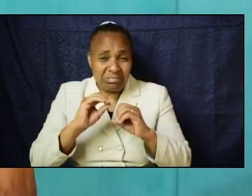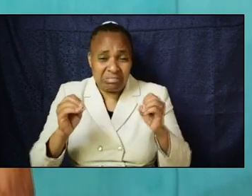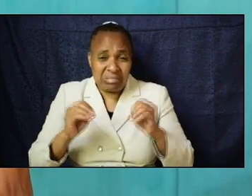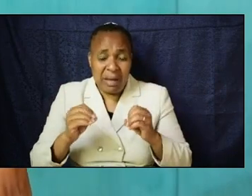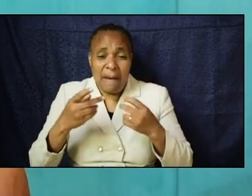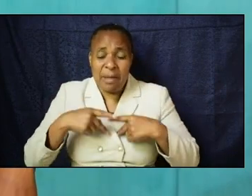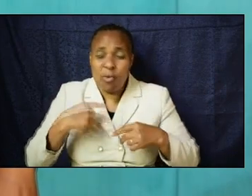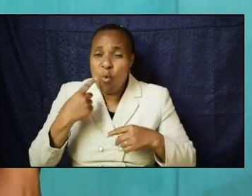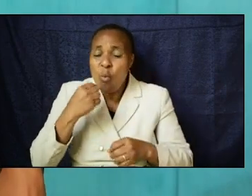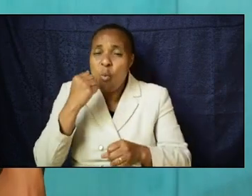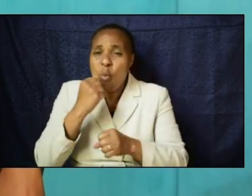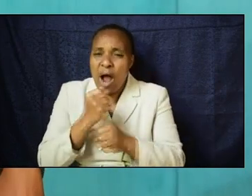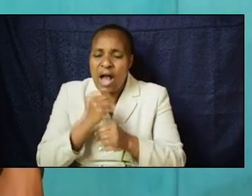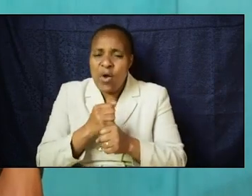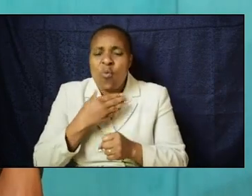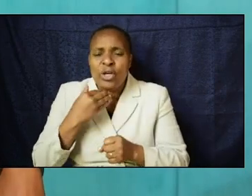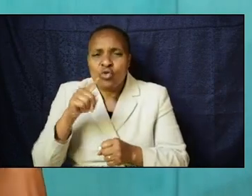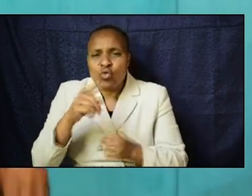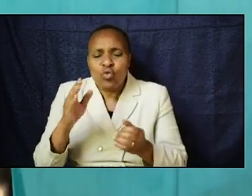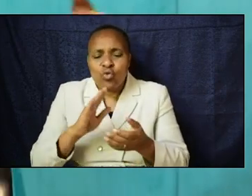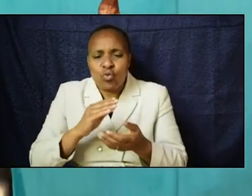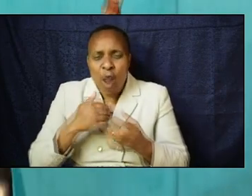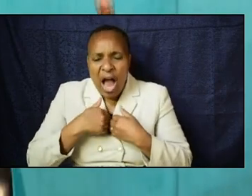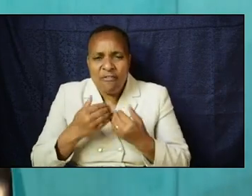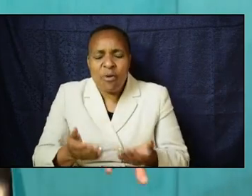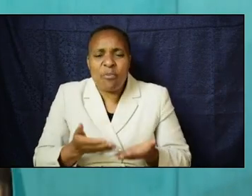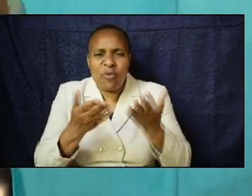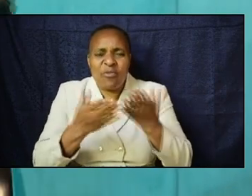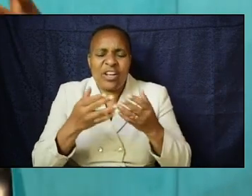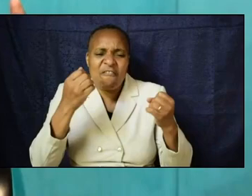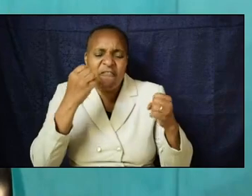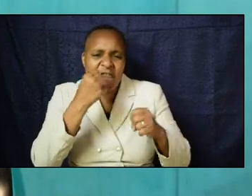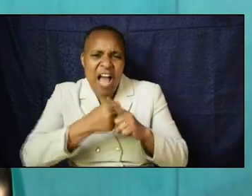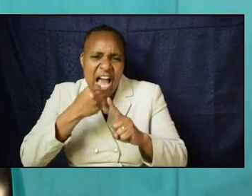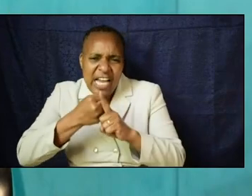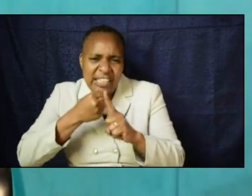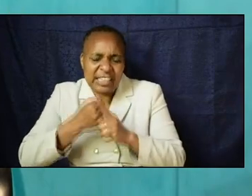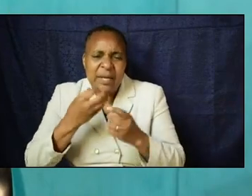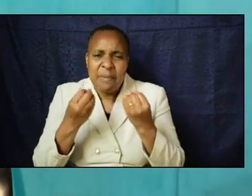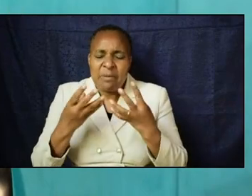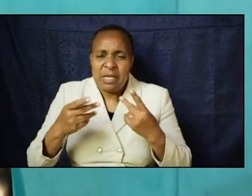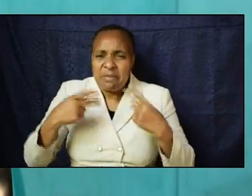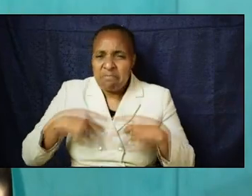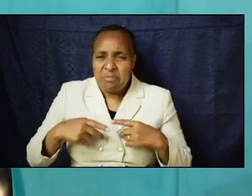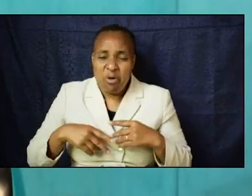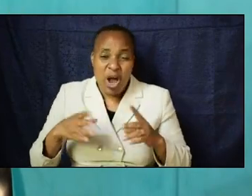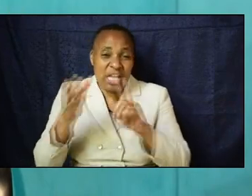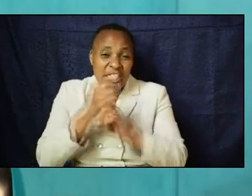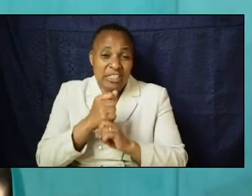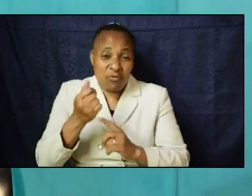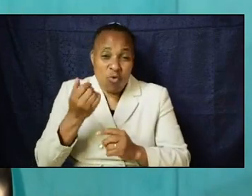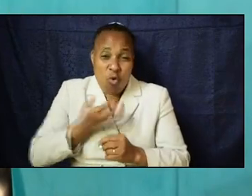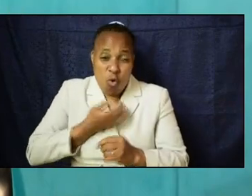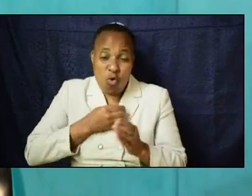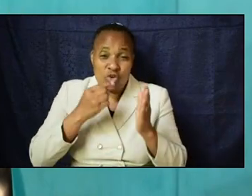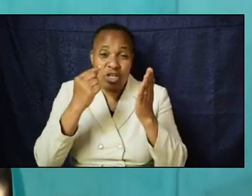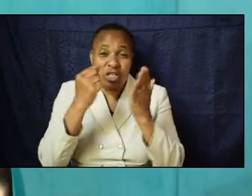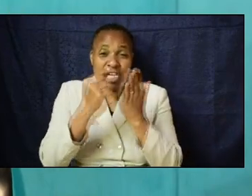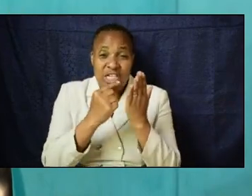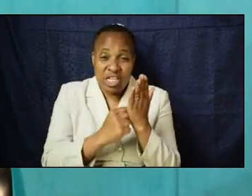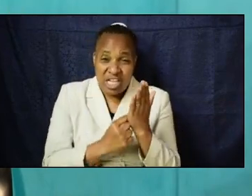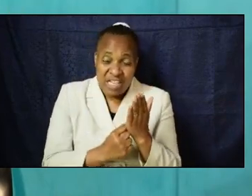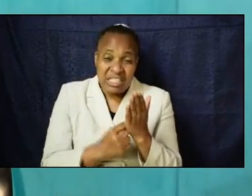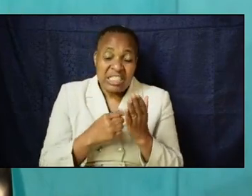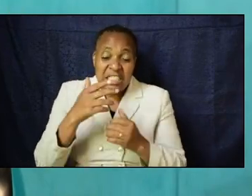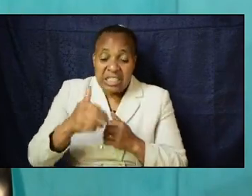in the work who don't really want you to get a promotion. They're fighting. There are so many people trying to achieve their own agendas, selfishly, of